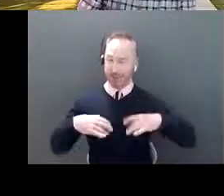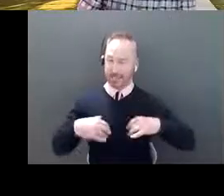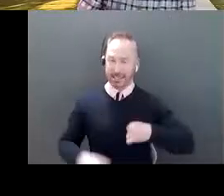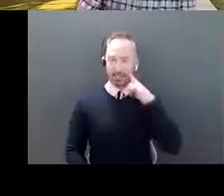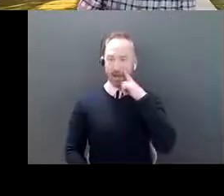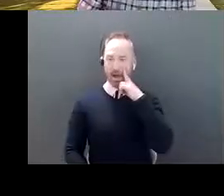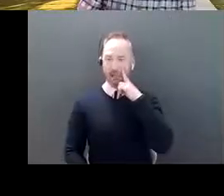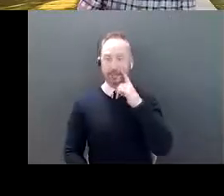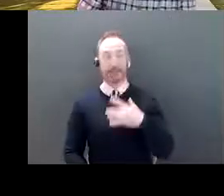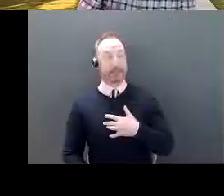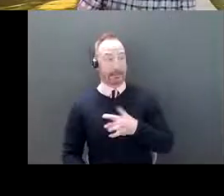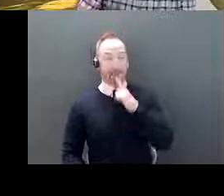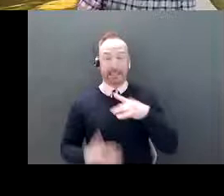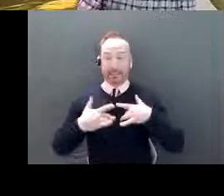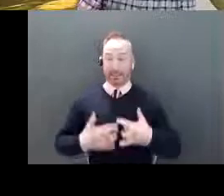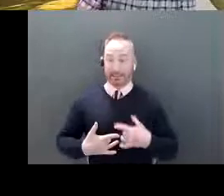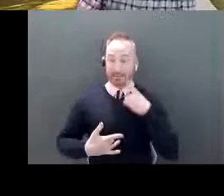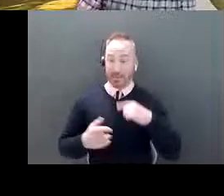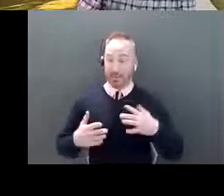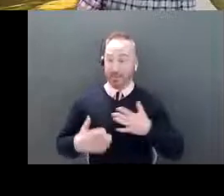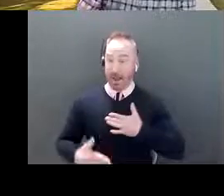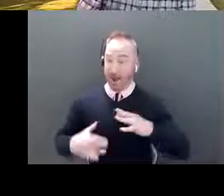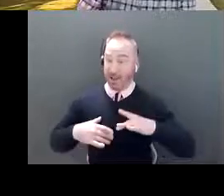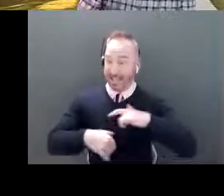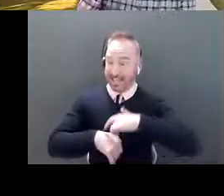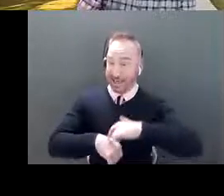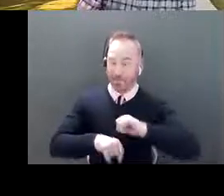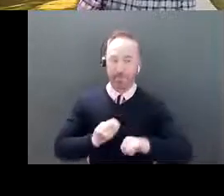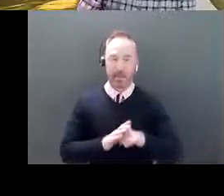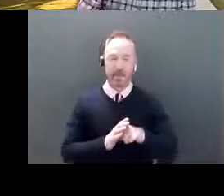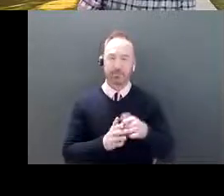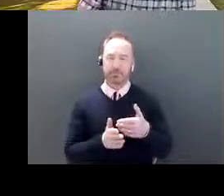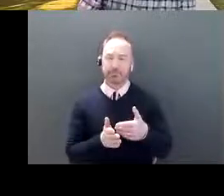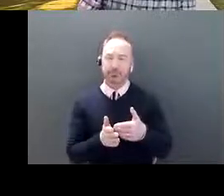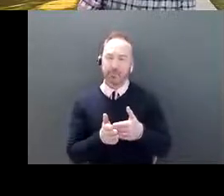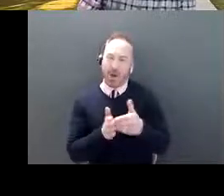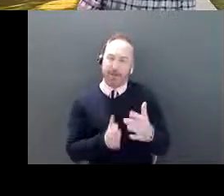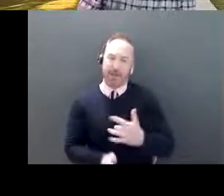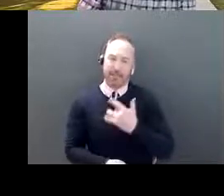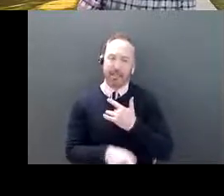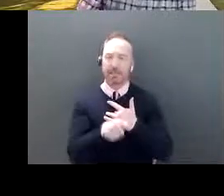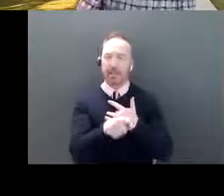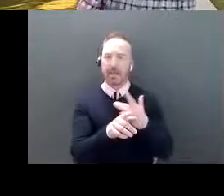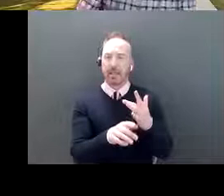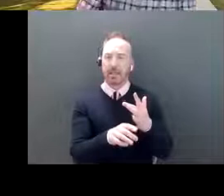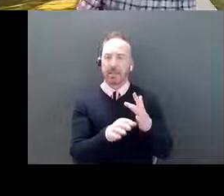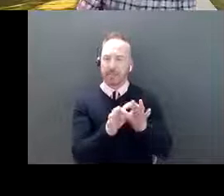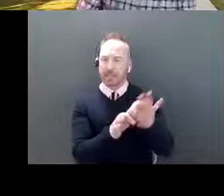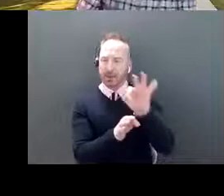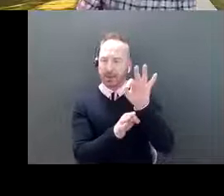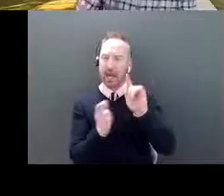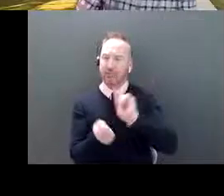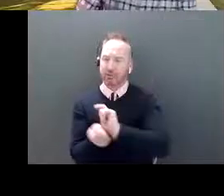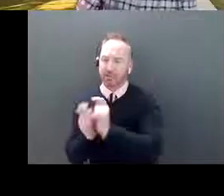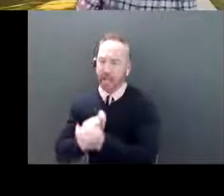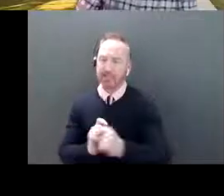depressing way to spend the holidays. But always I feel buoyed by the spirit of change and innovation that